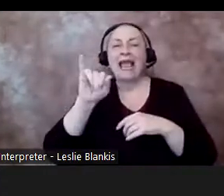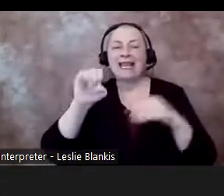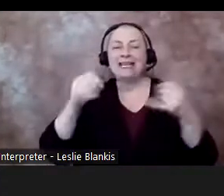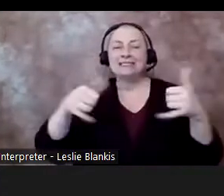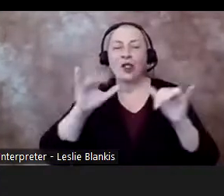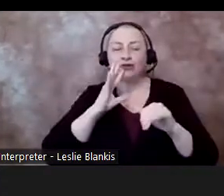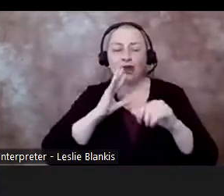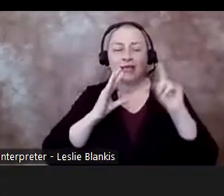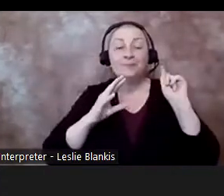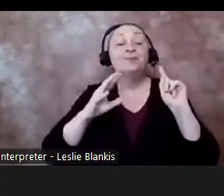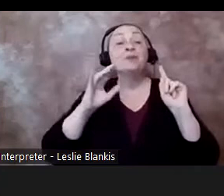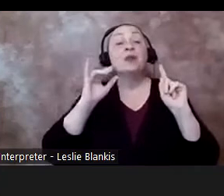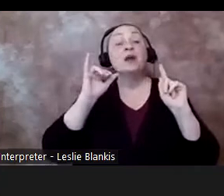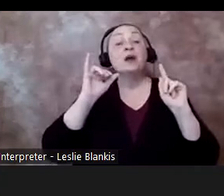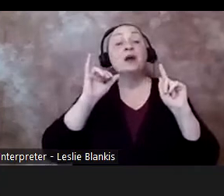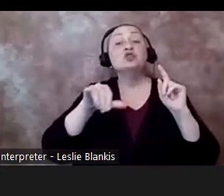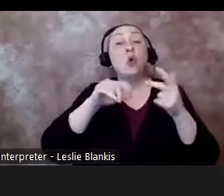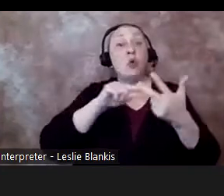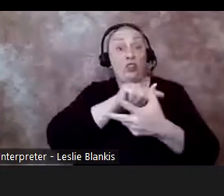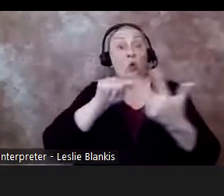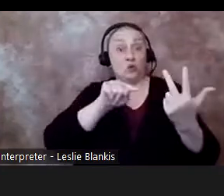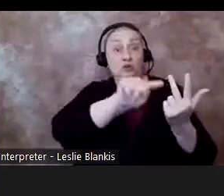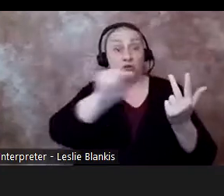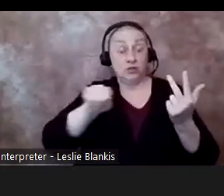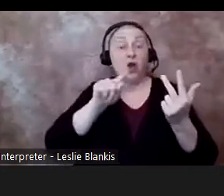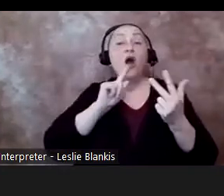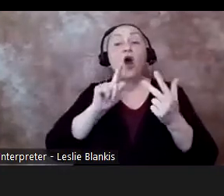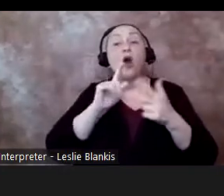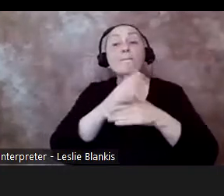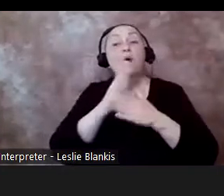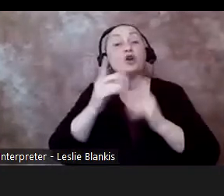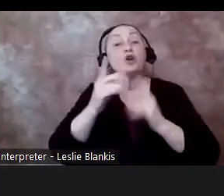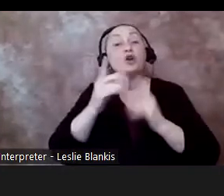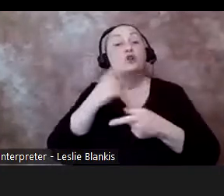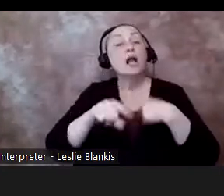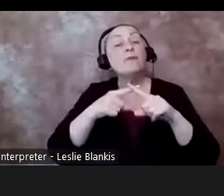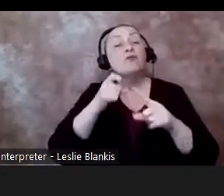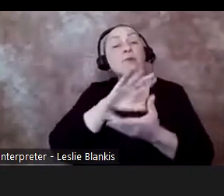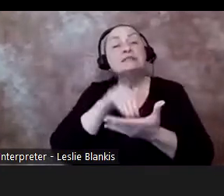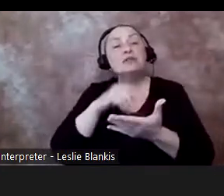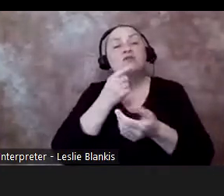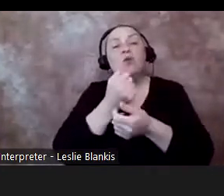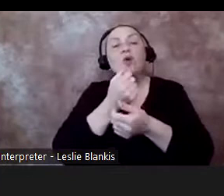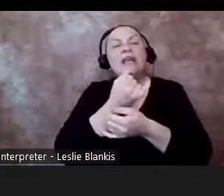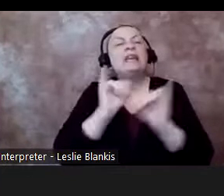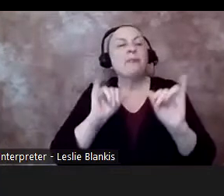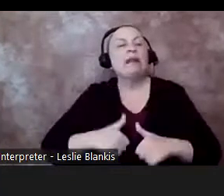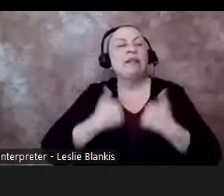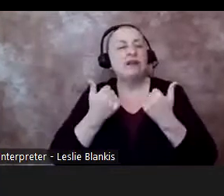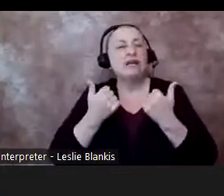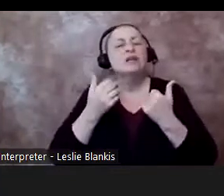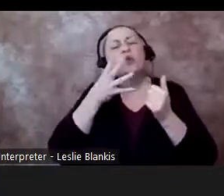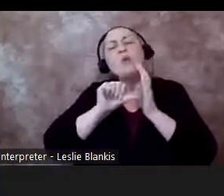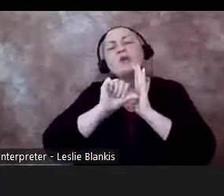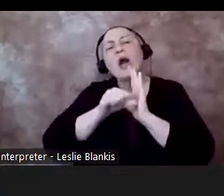They are our partners that come from a Center for Independent Living, and I want to be able to highlight how